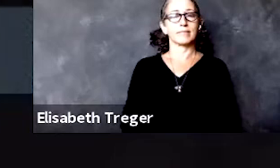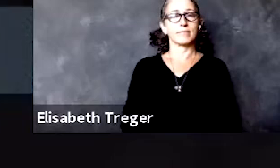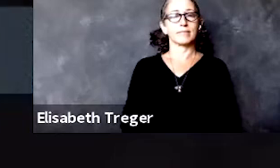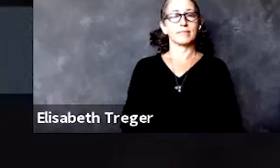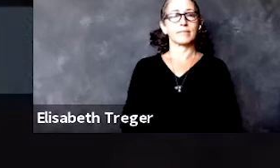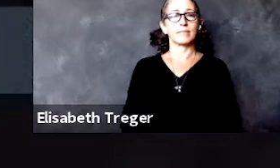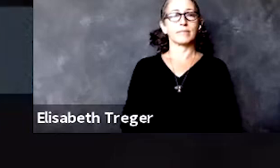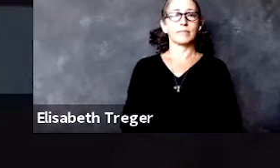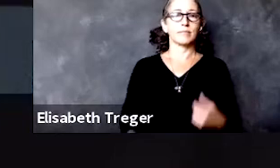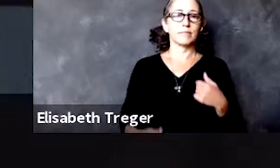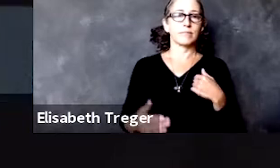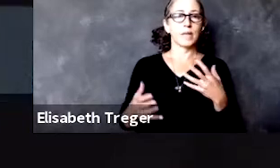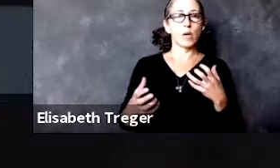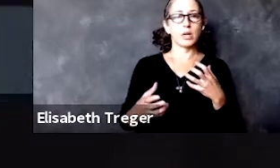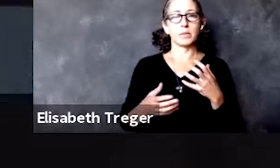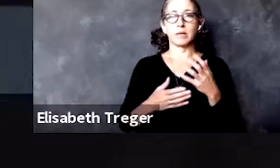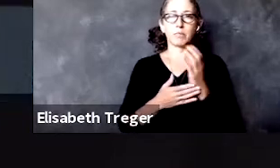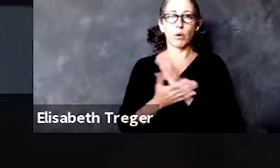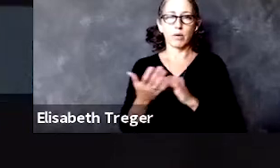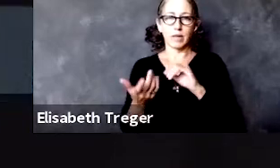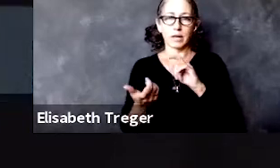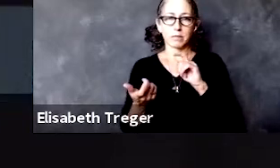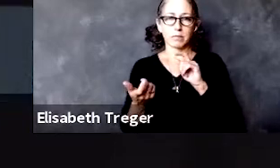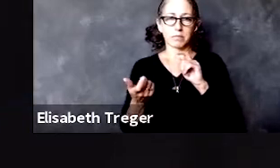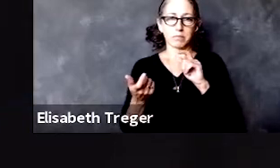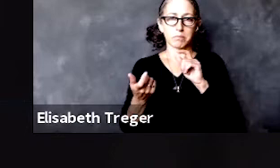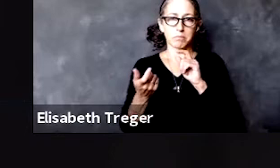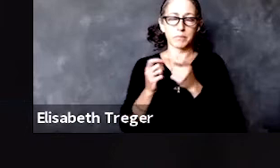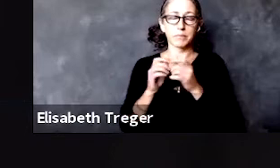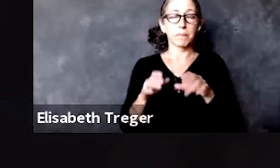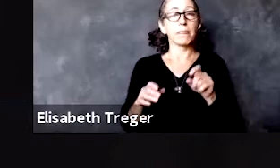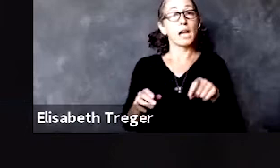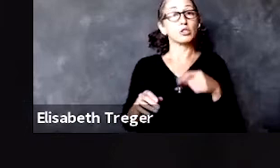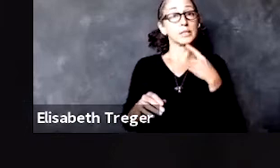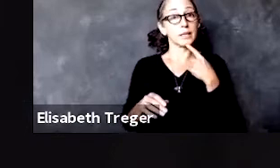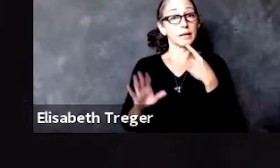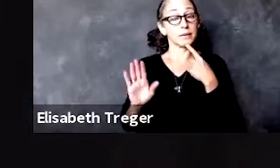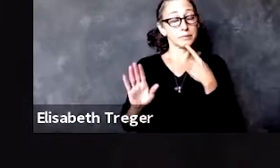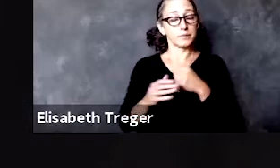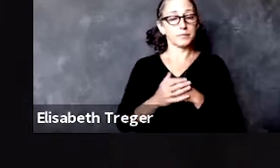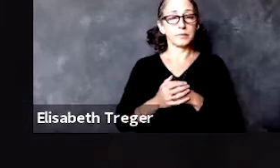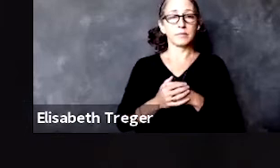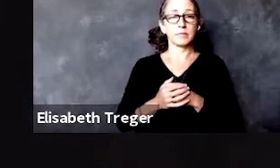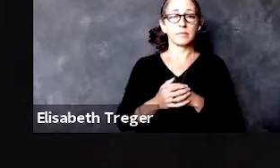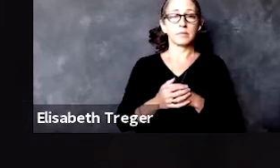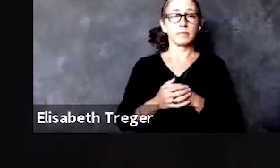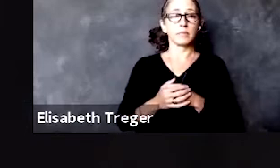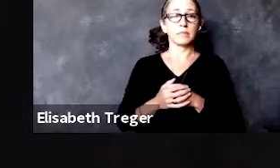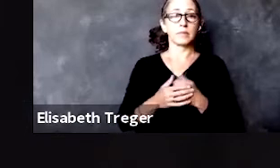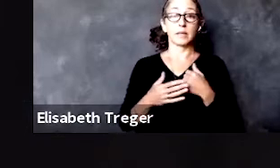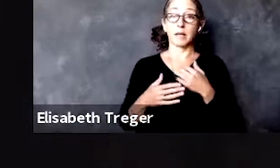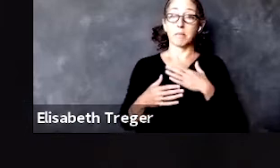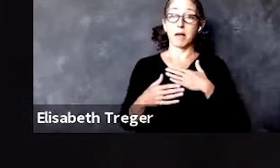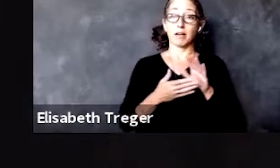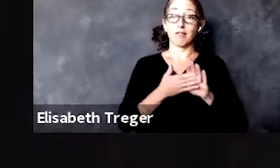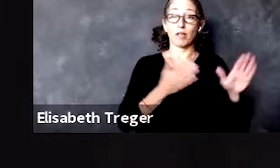I wanted to be part of that manipulation. I should also say that in my college